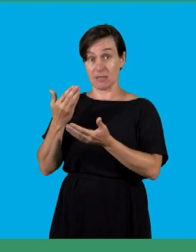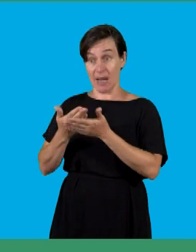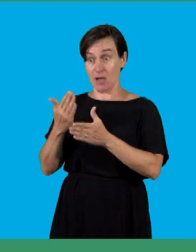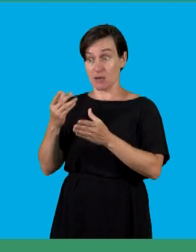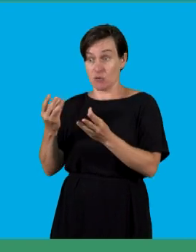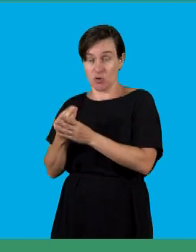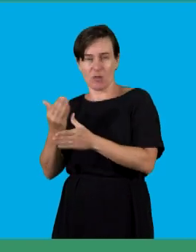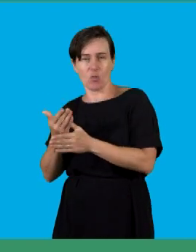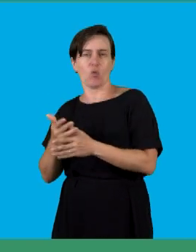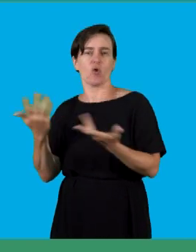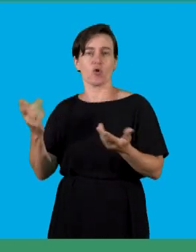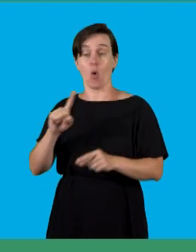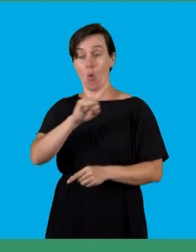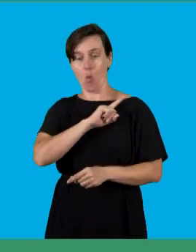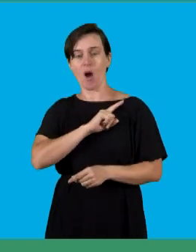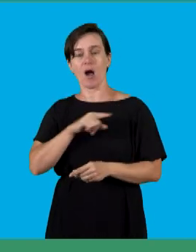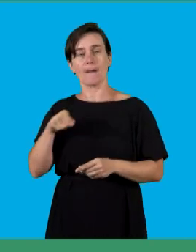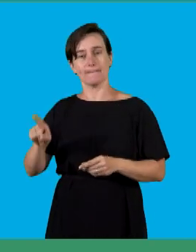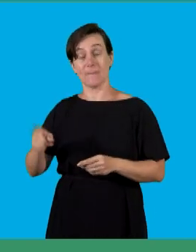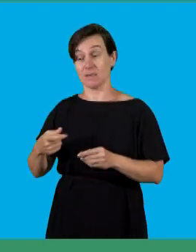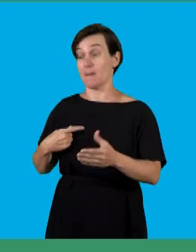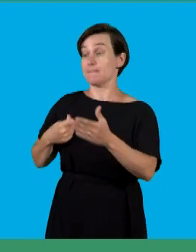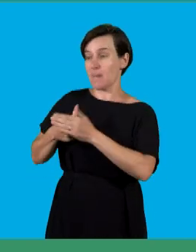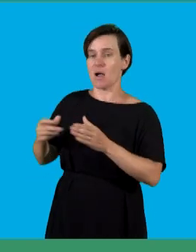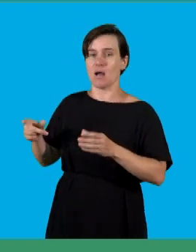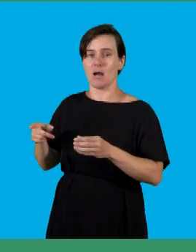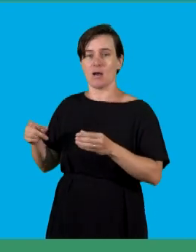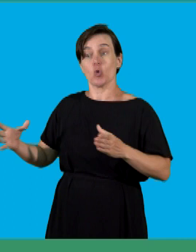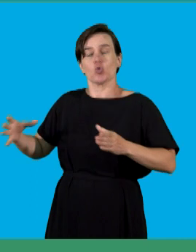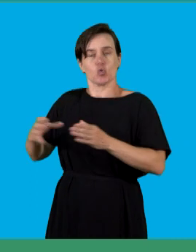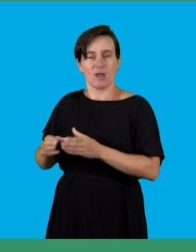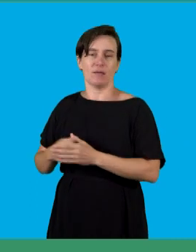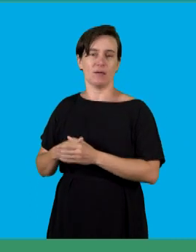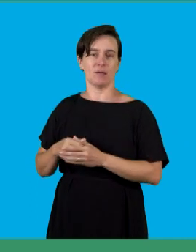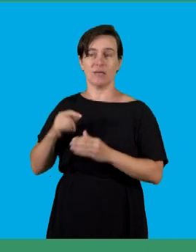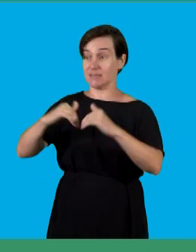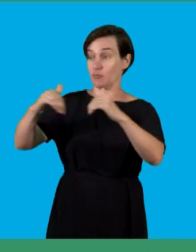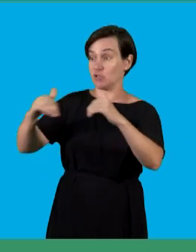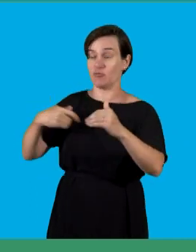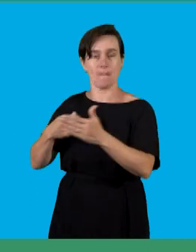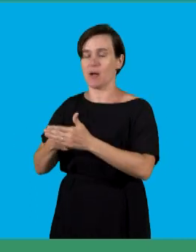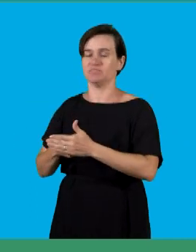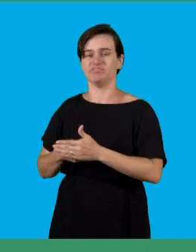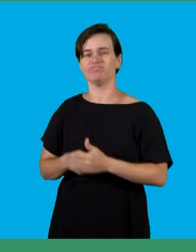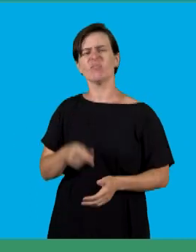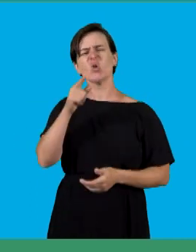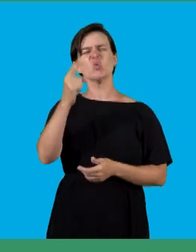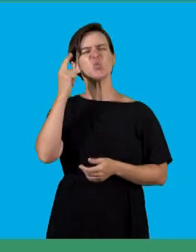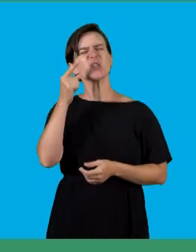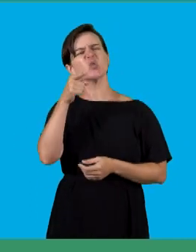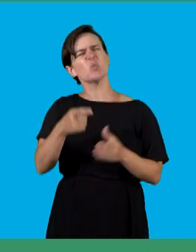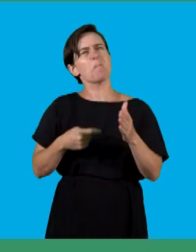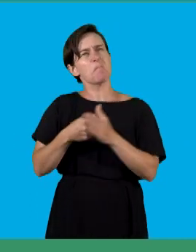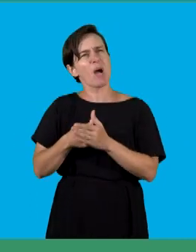together because such products are usually purchased together. Now, think of a product that you